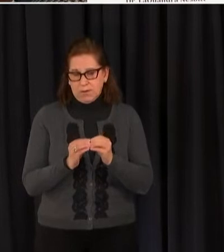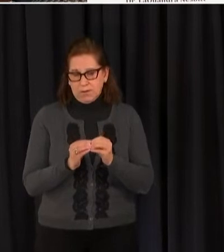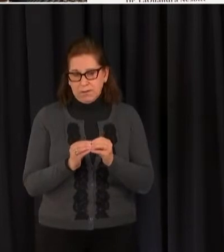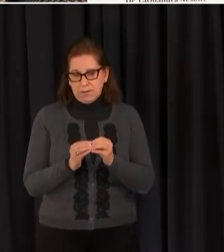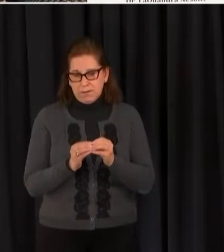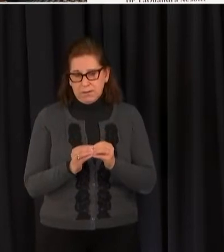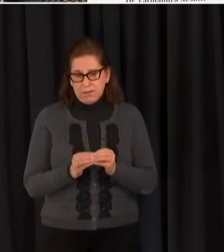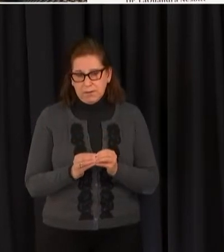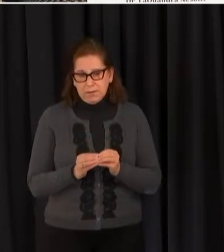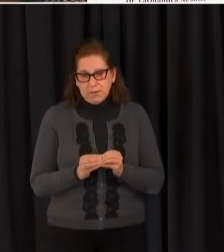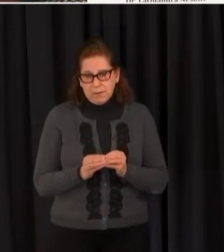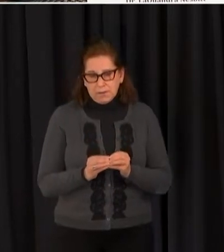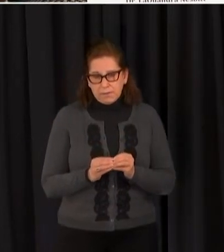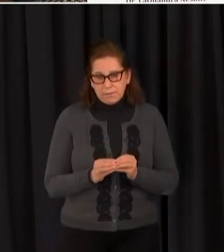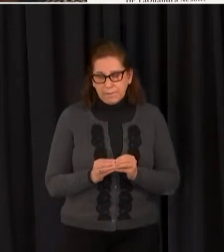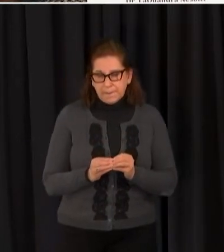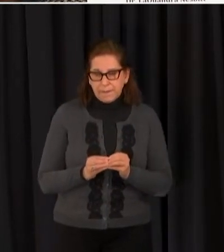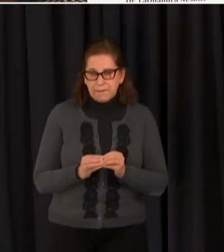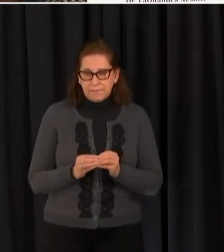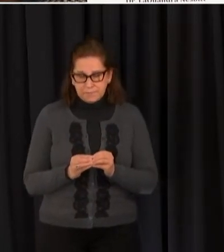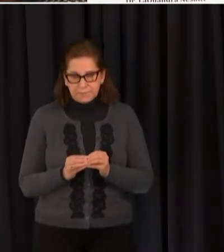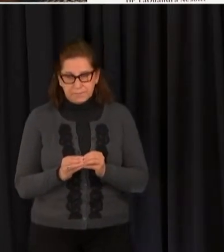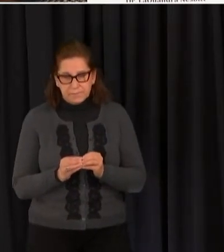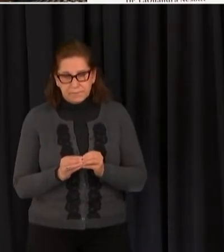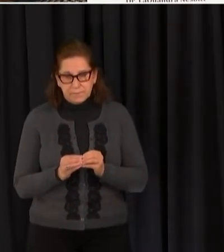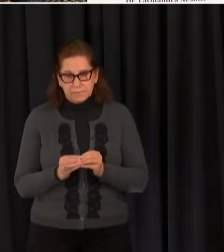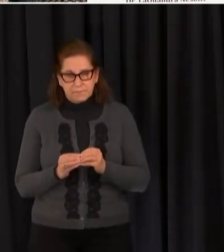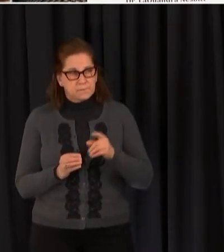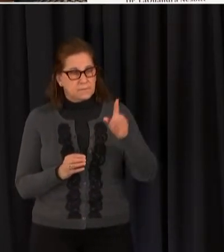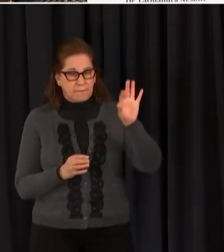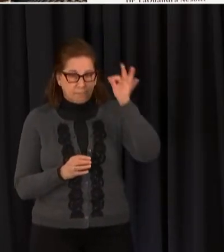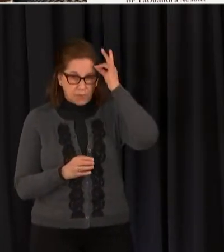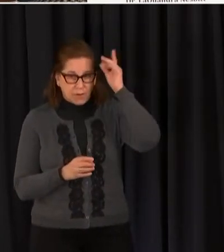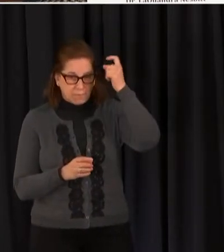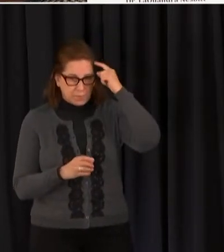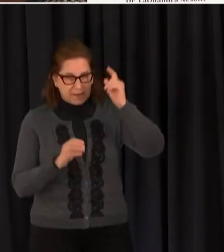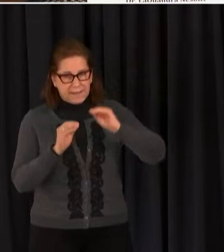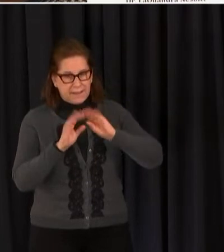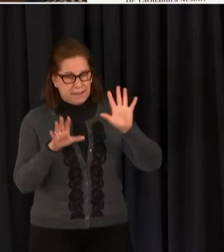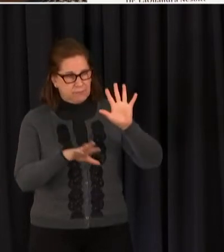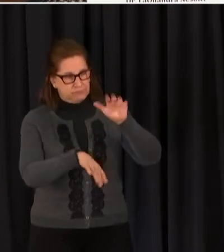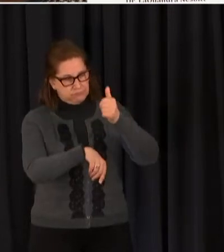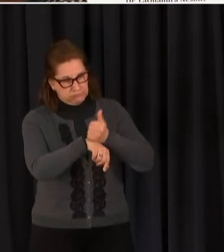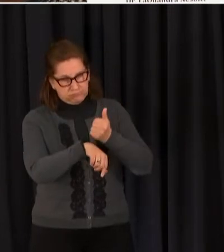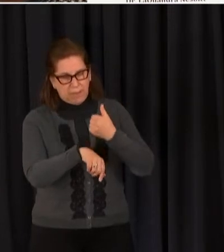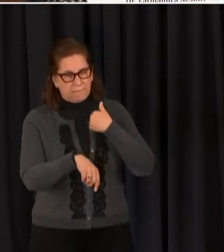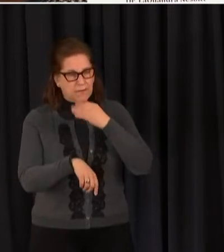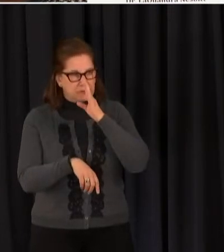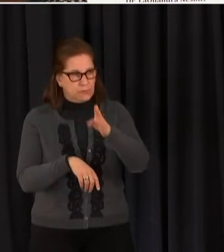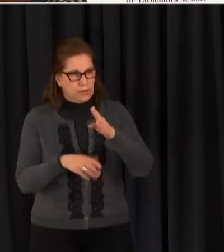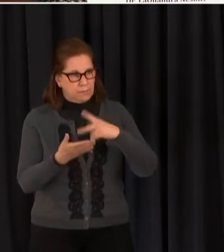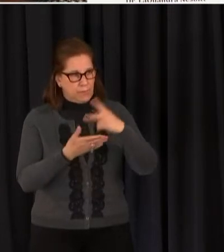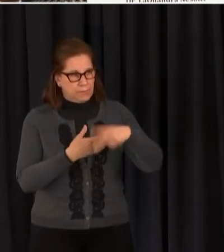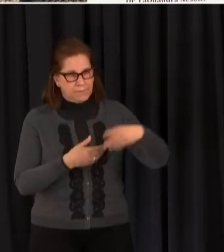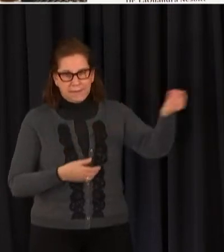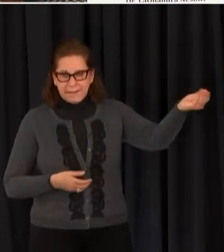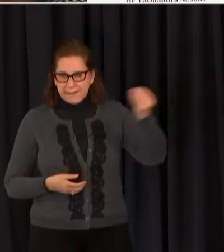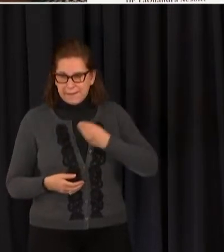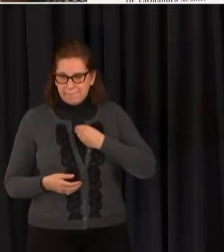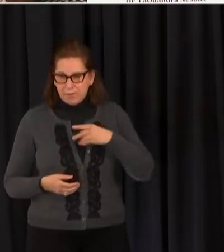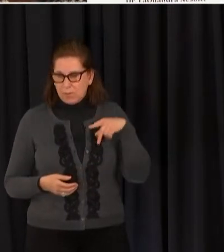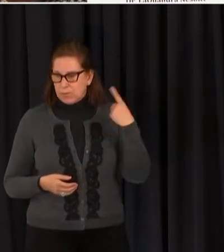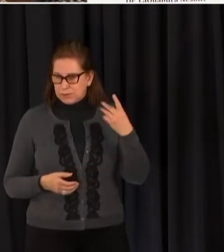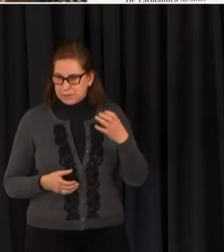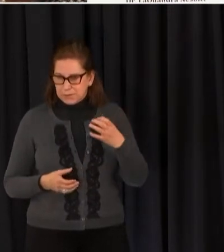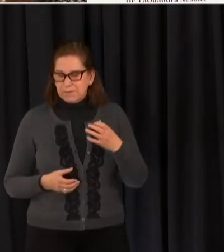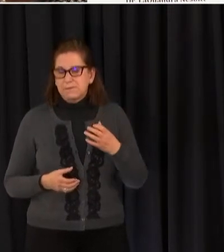federal government has established direct programs where federally qualified health centers can receive vaccine directly. The